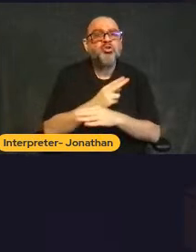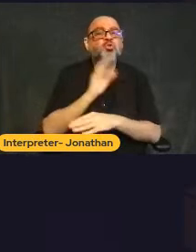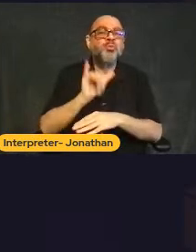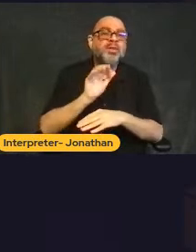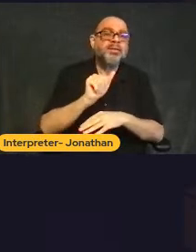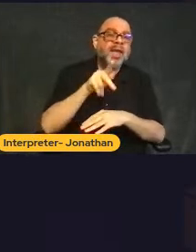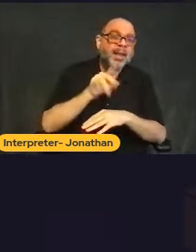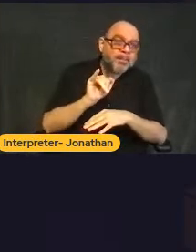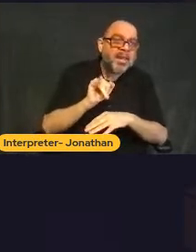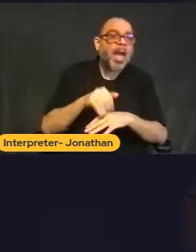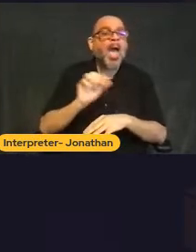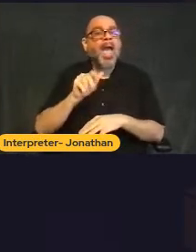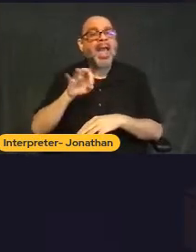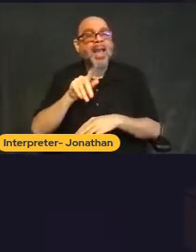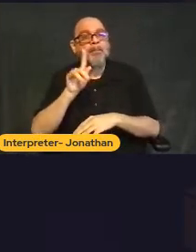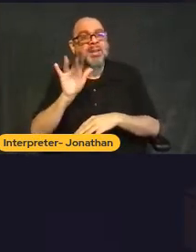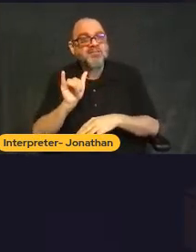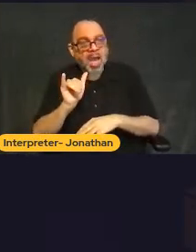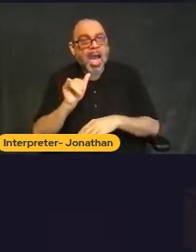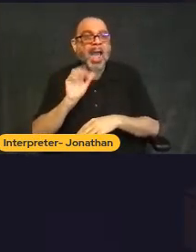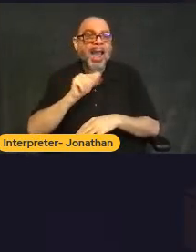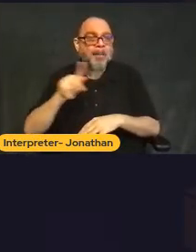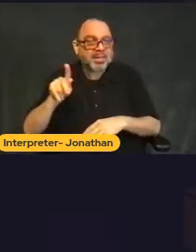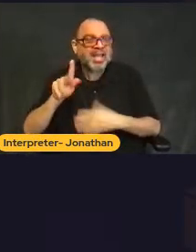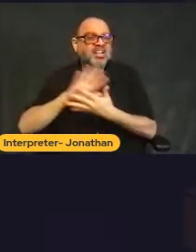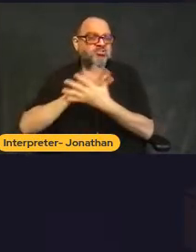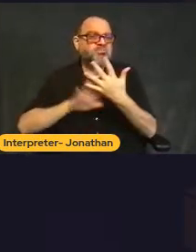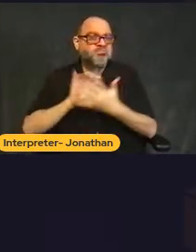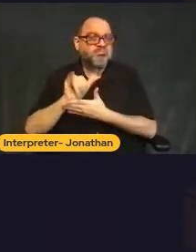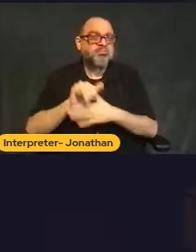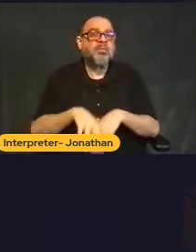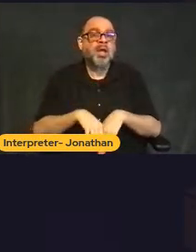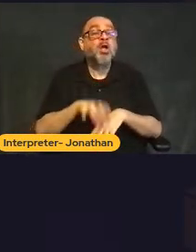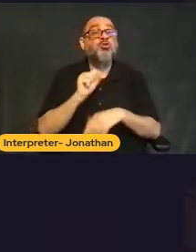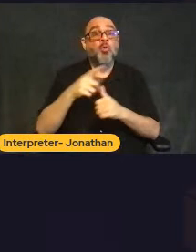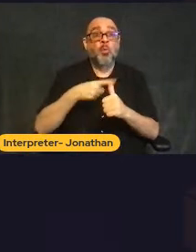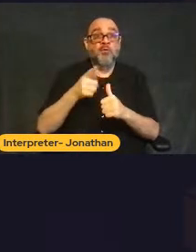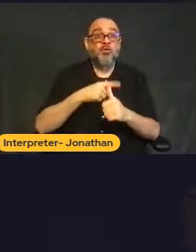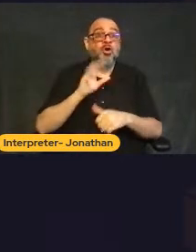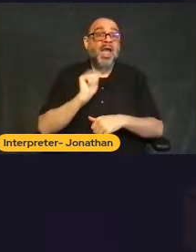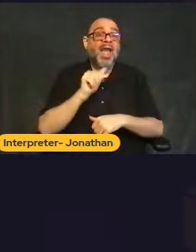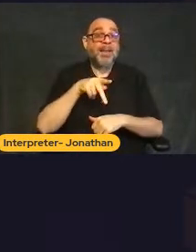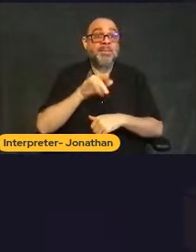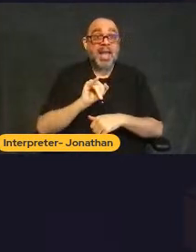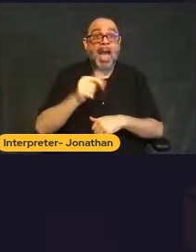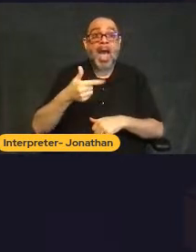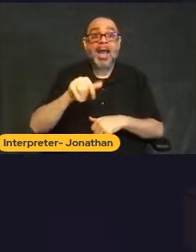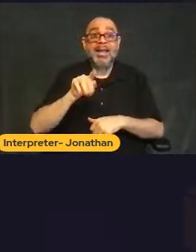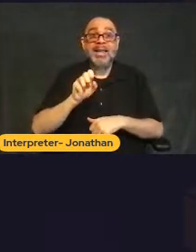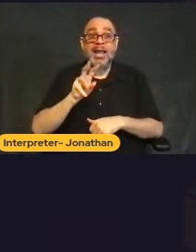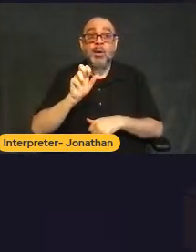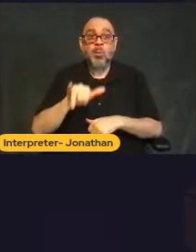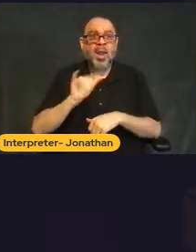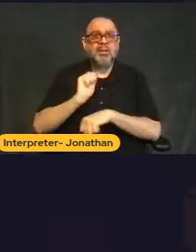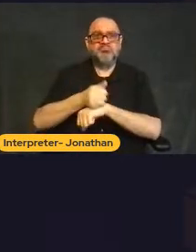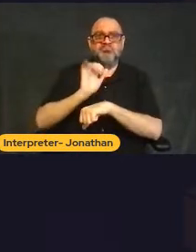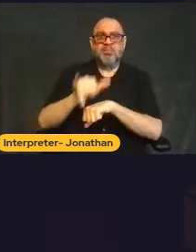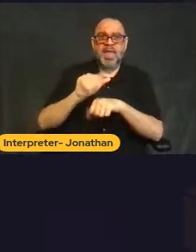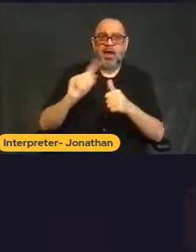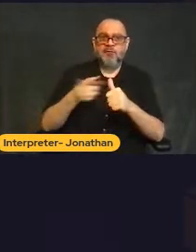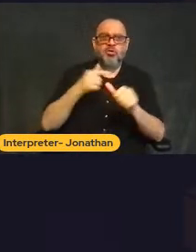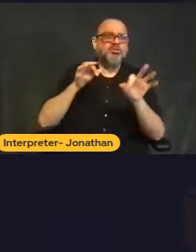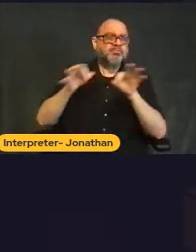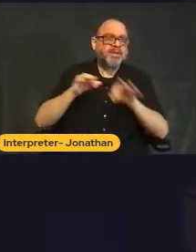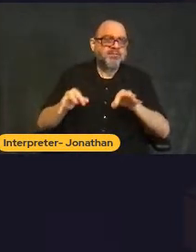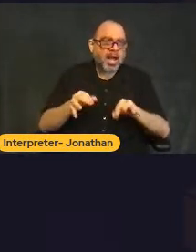Amplify application. So let's define our API gateway first. So it will be a new